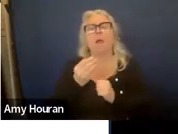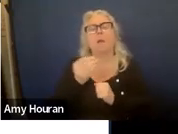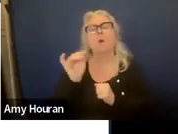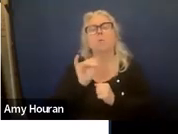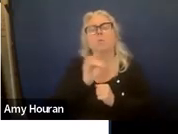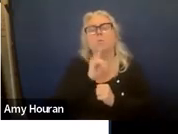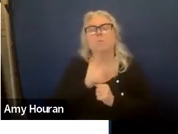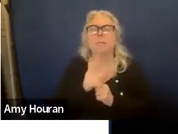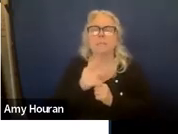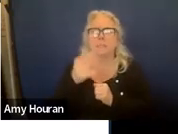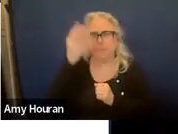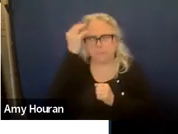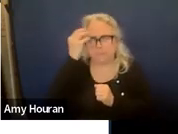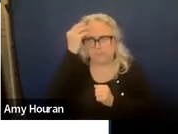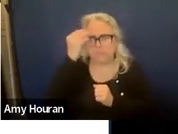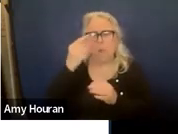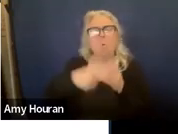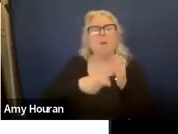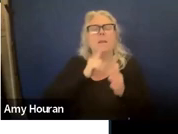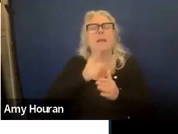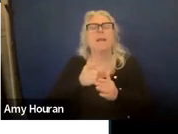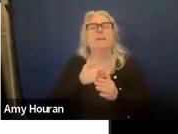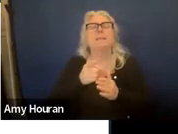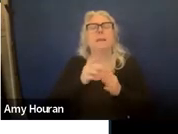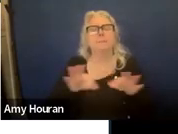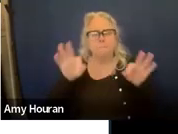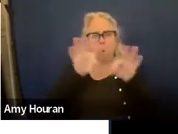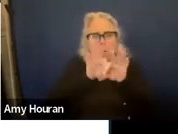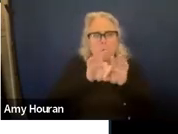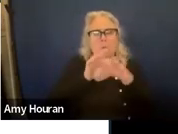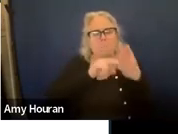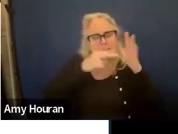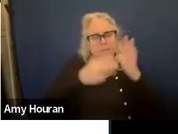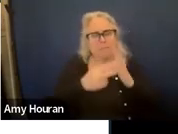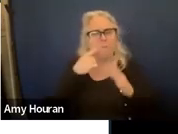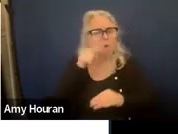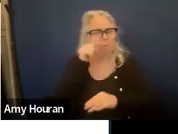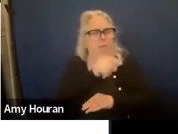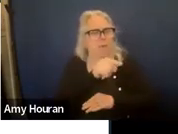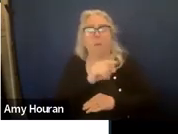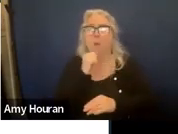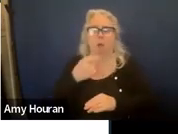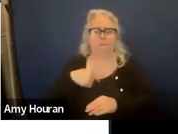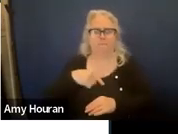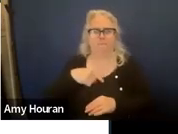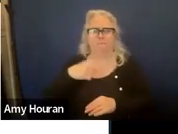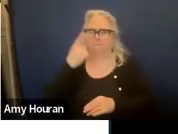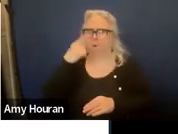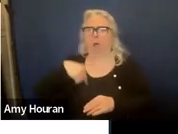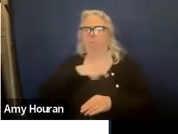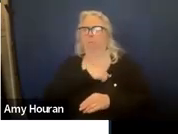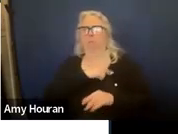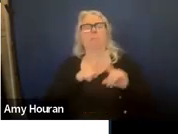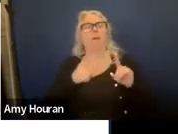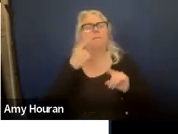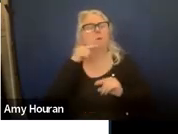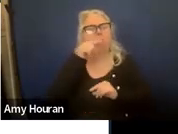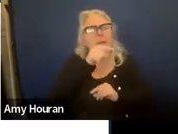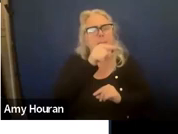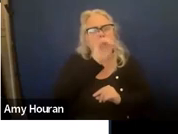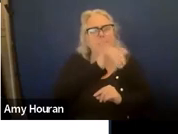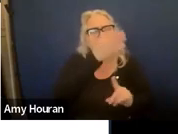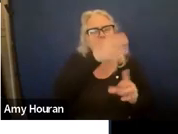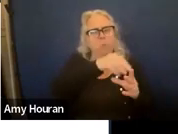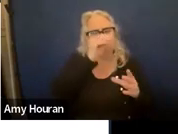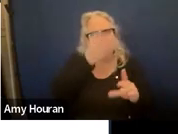thinking about what is purposeful for them, not for us necessarily, but for them, what would be purposeful